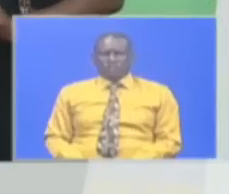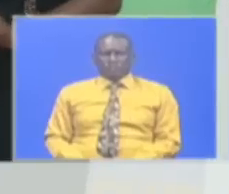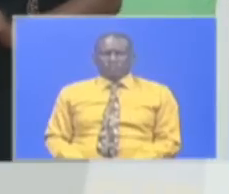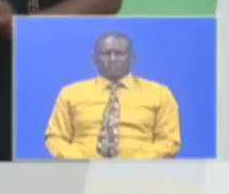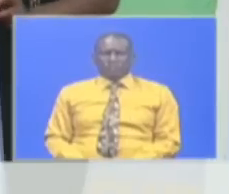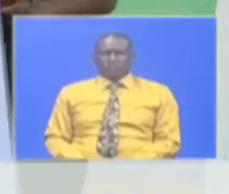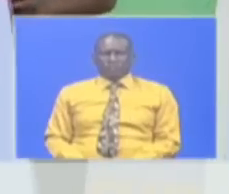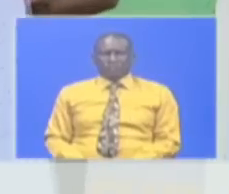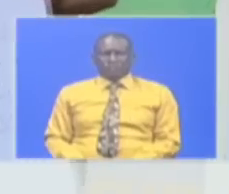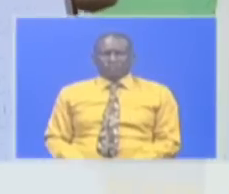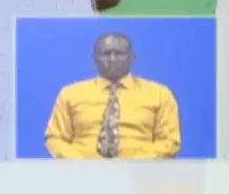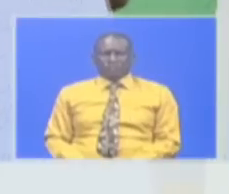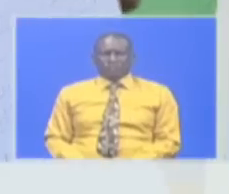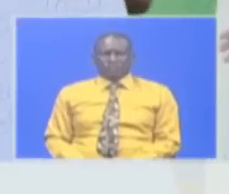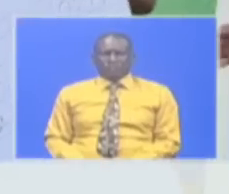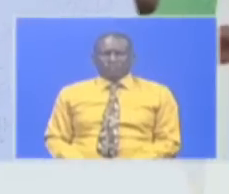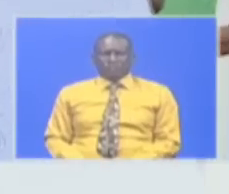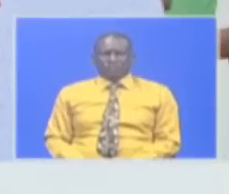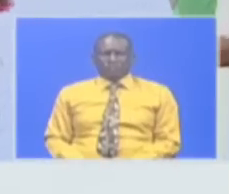Thank you.